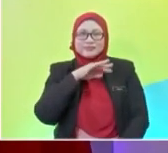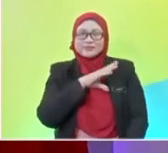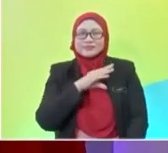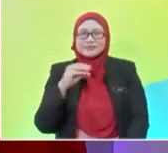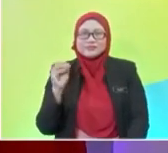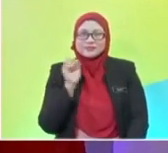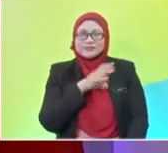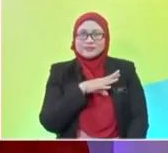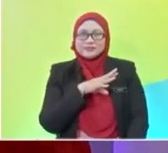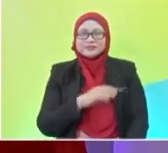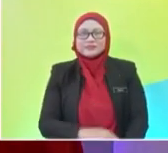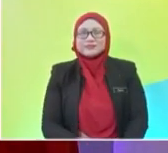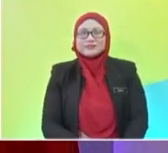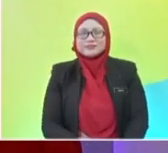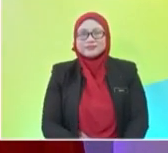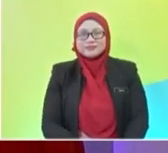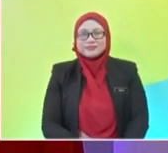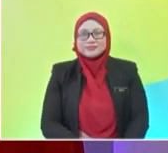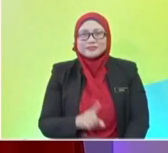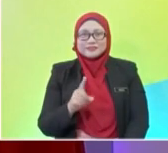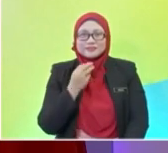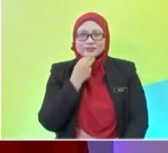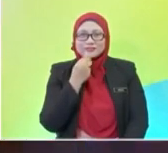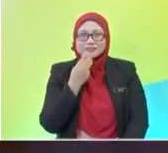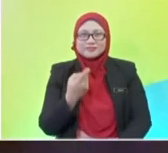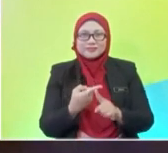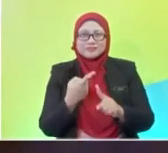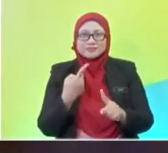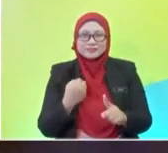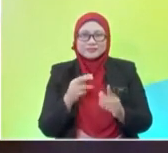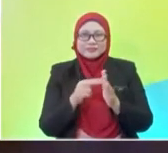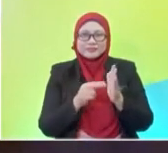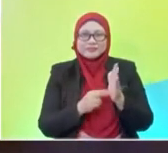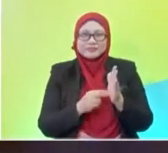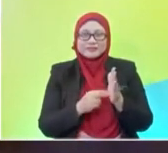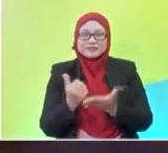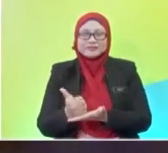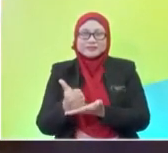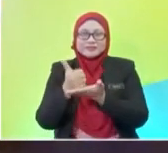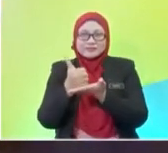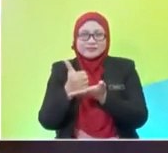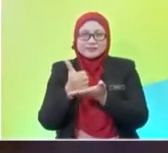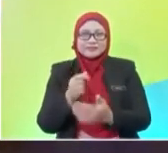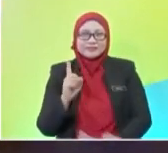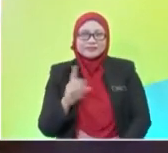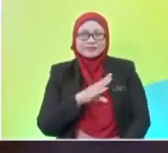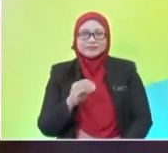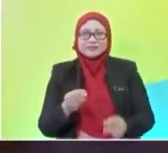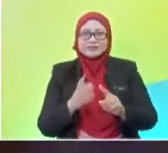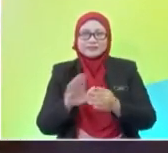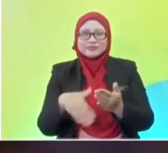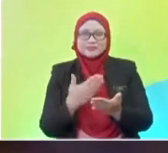the trash, the leaves, the mud, and everything. So, one moral that we can get from this is helping one another. Yes, you're